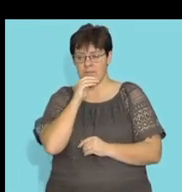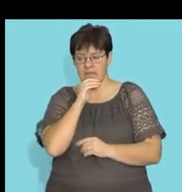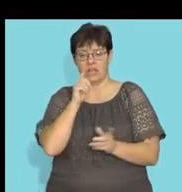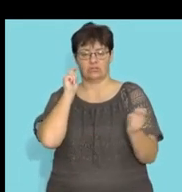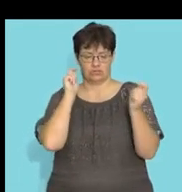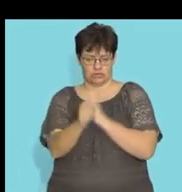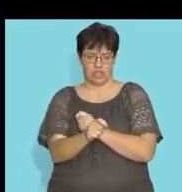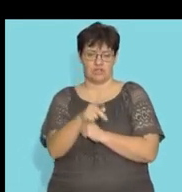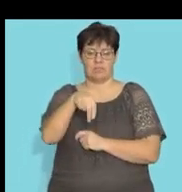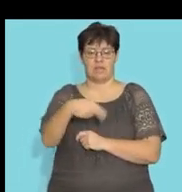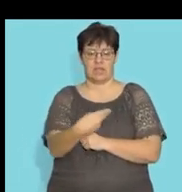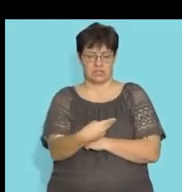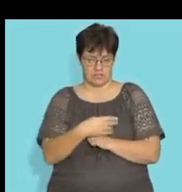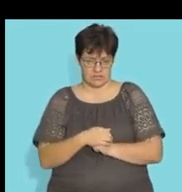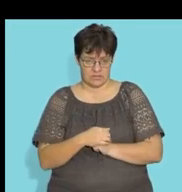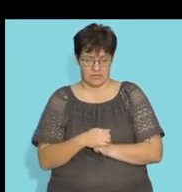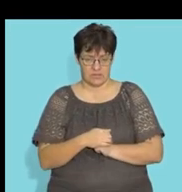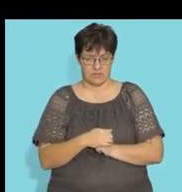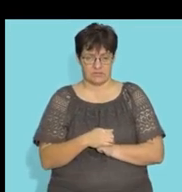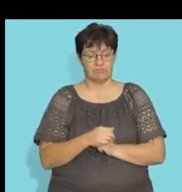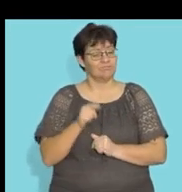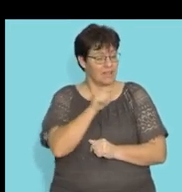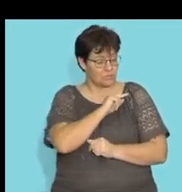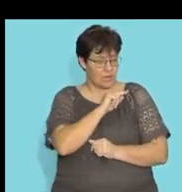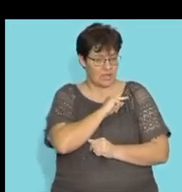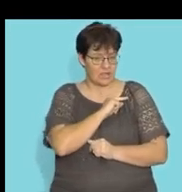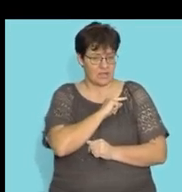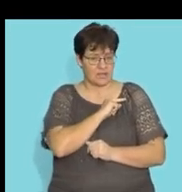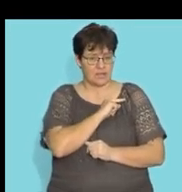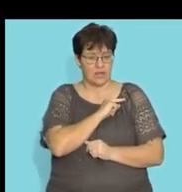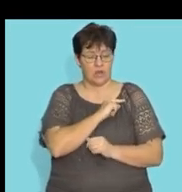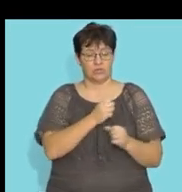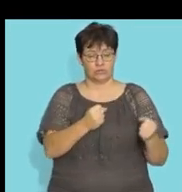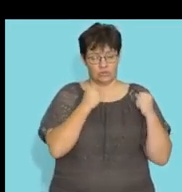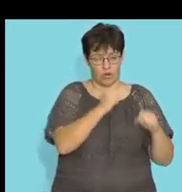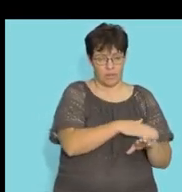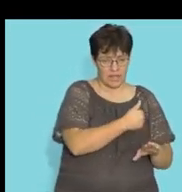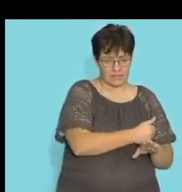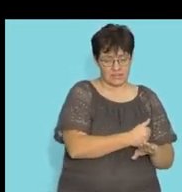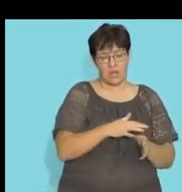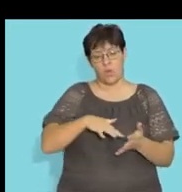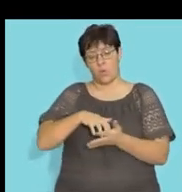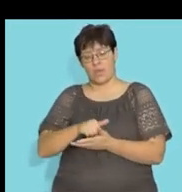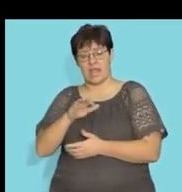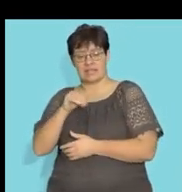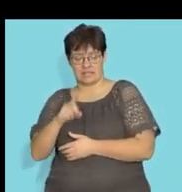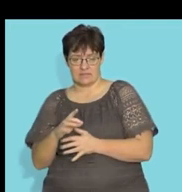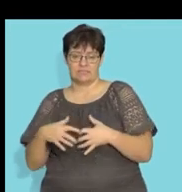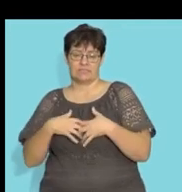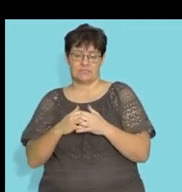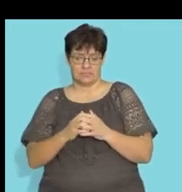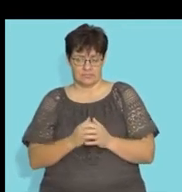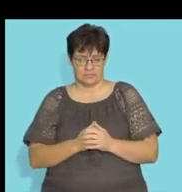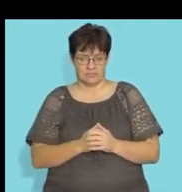will alter our pH. And for that reason, a strong base and a weak acid will